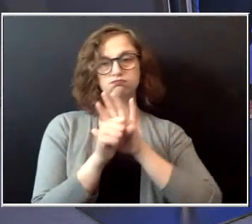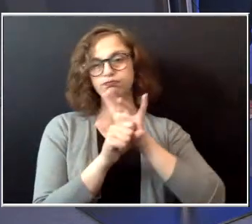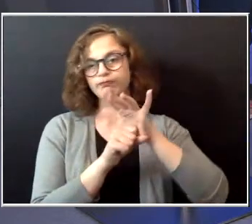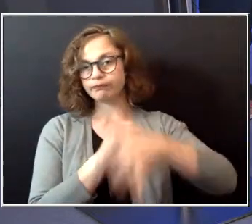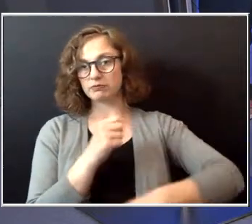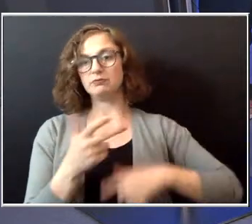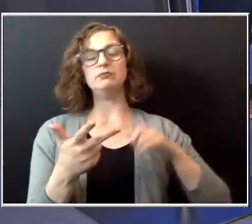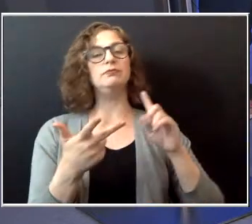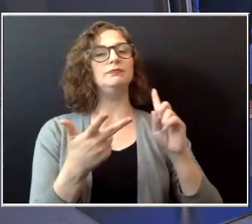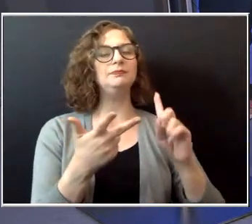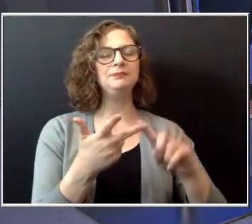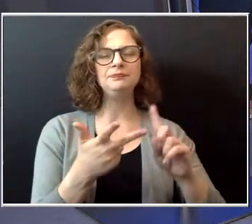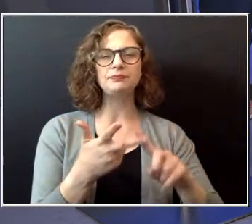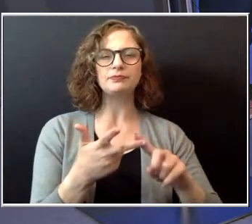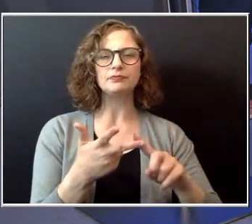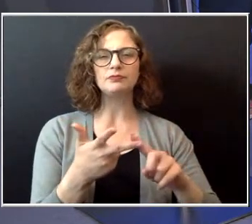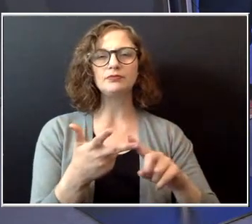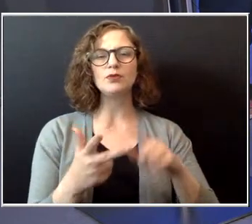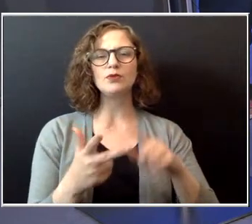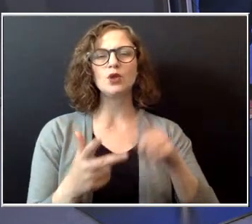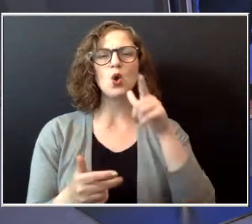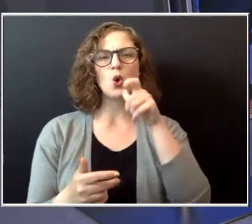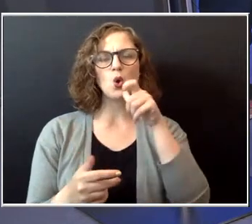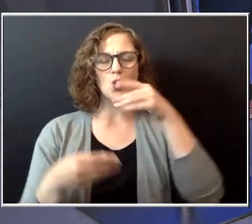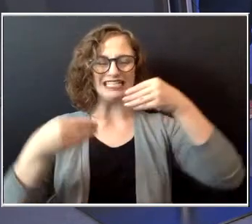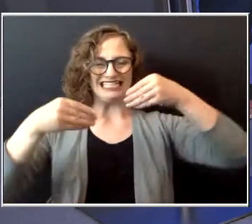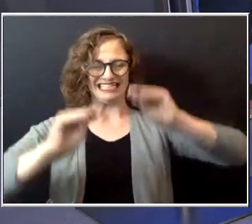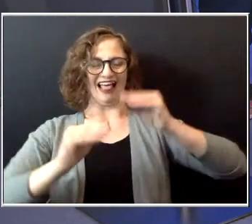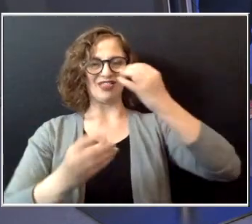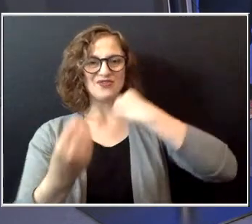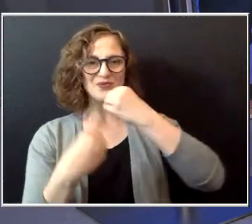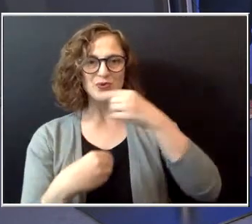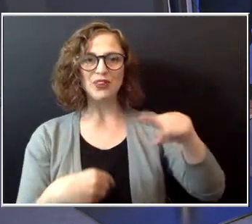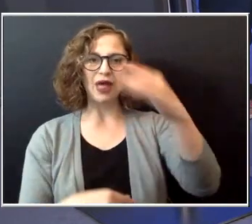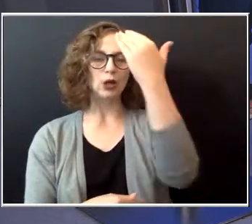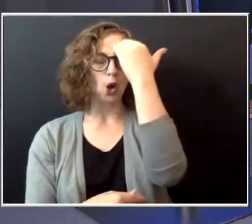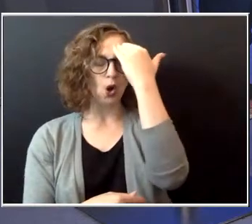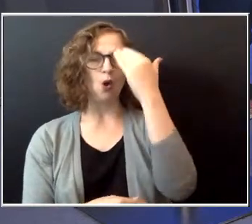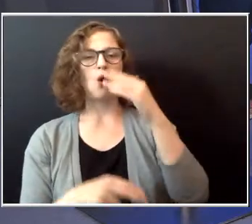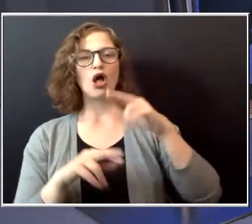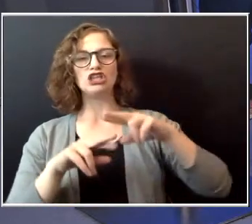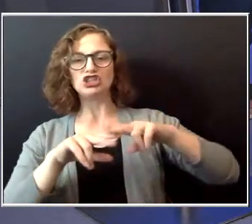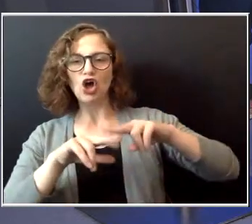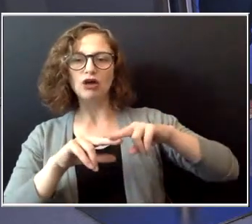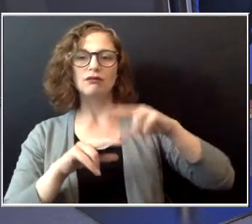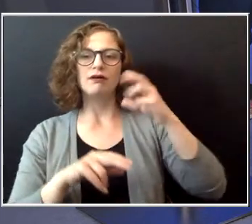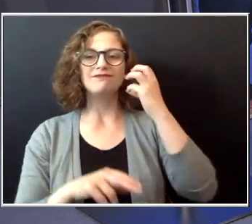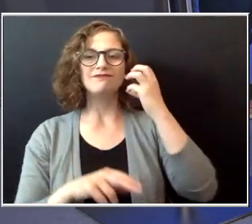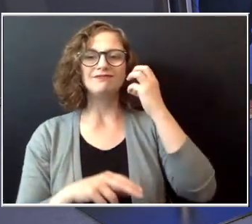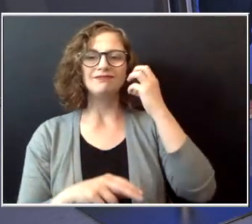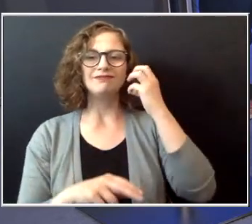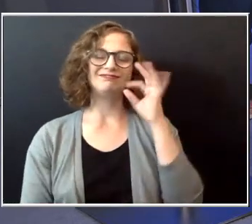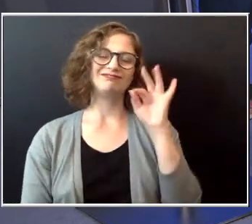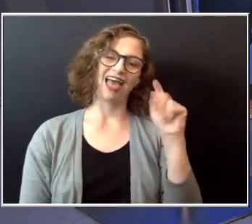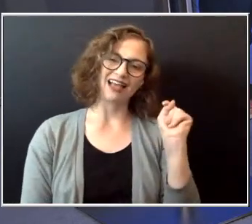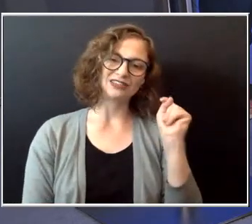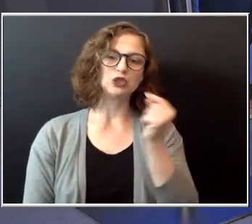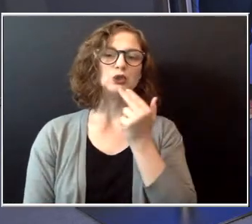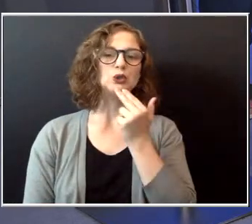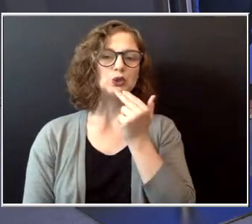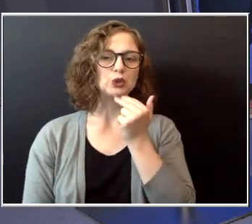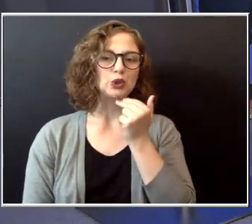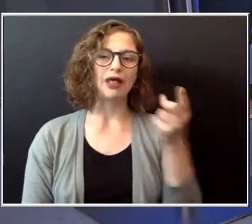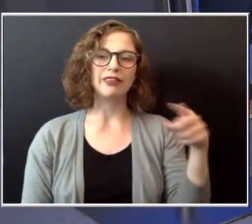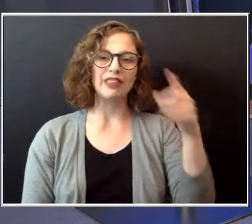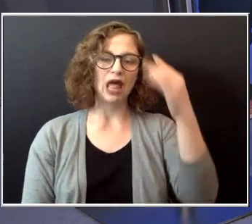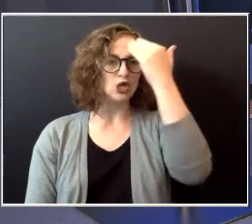that combination of salt and fat is and sugar, pretty powerful, and they keep giving us more foods like that. Mm-hmm. Is that part of the story? Absolutely. Yeah. Yep. So